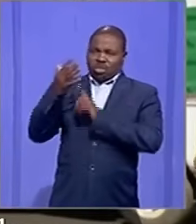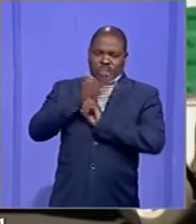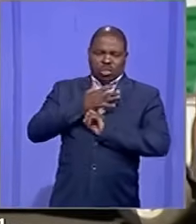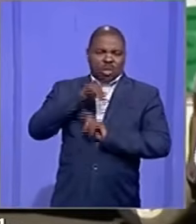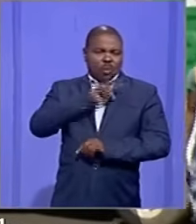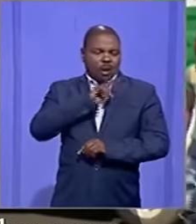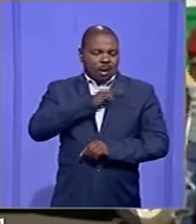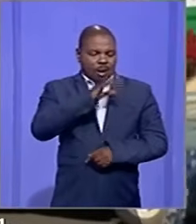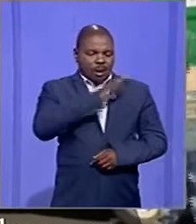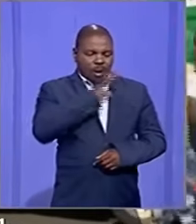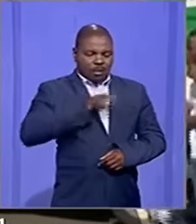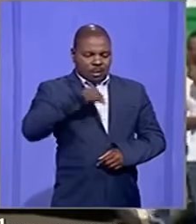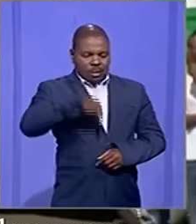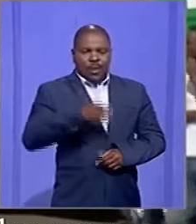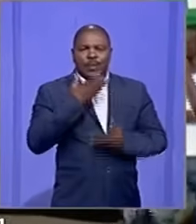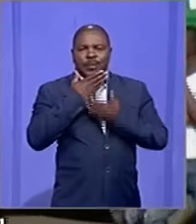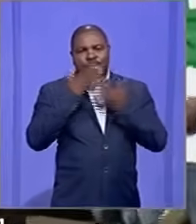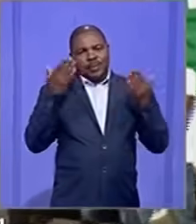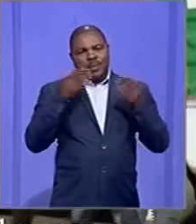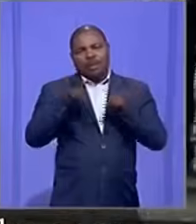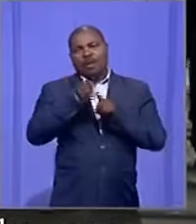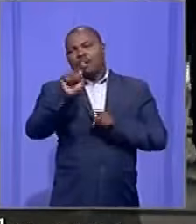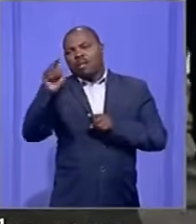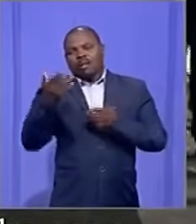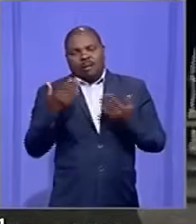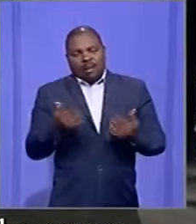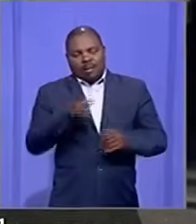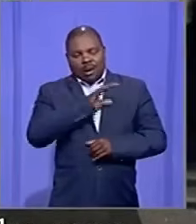don't have councillor like those other areas.